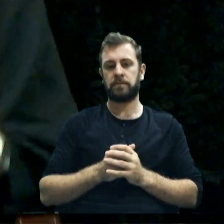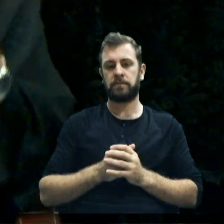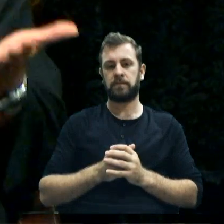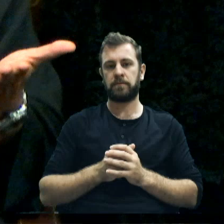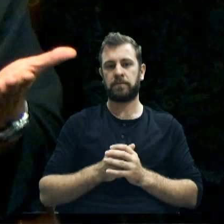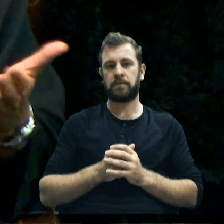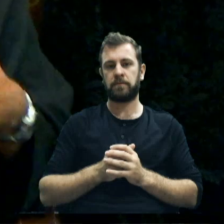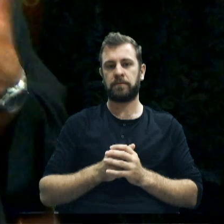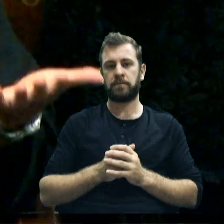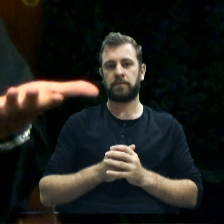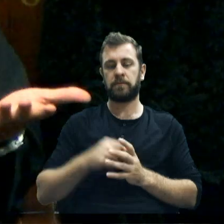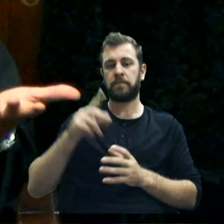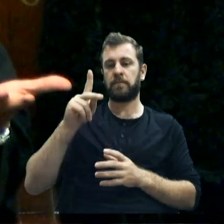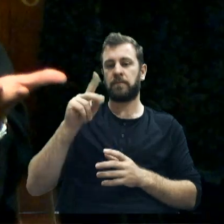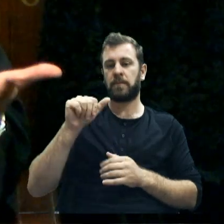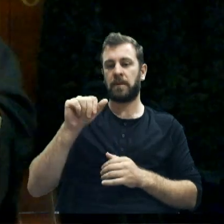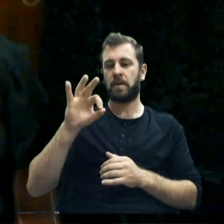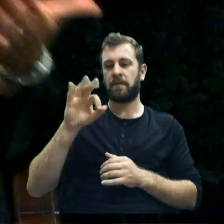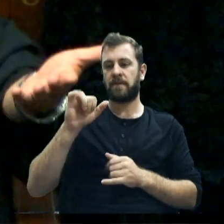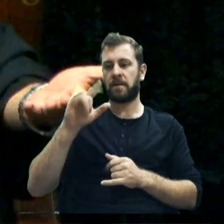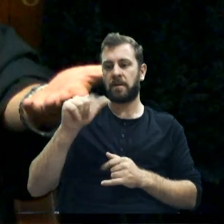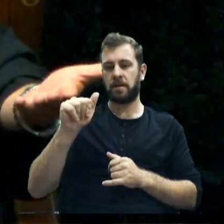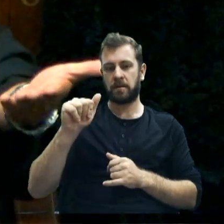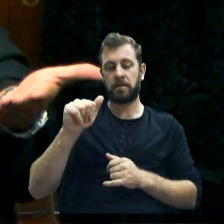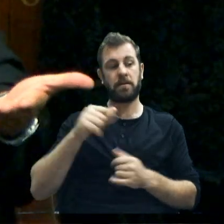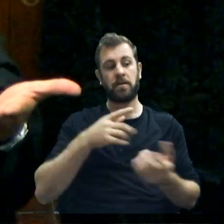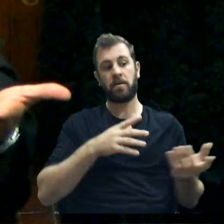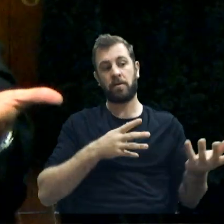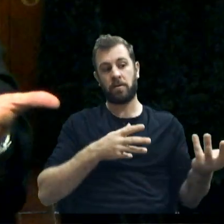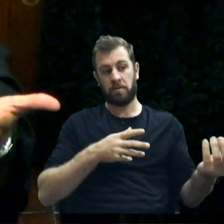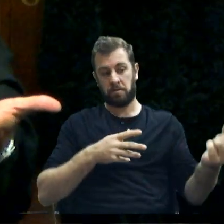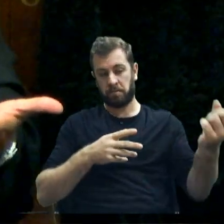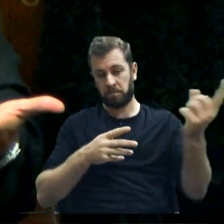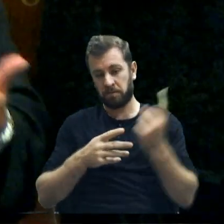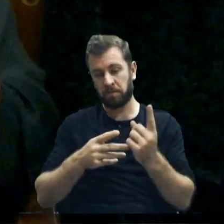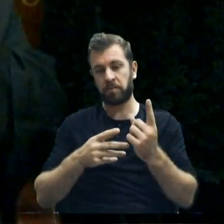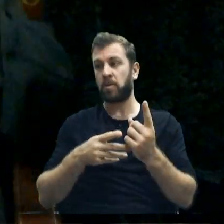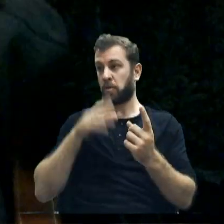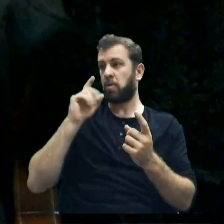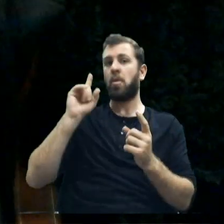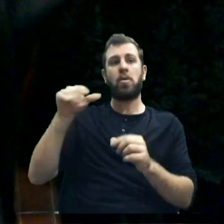And the qafila comes, and it was common back then. You go see the imam of your time after Hajj.